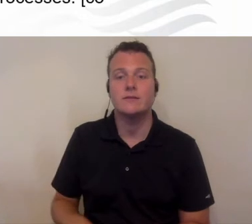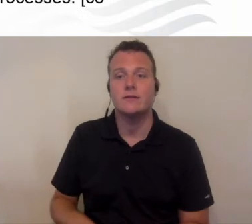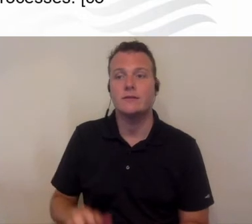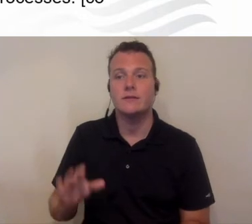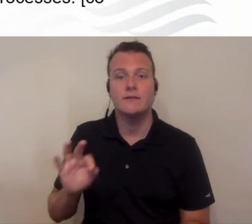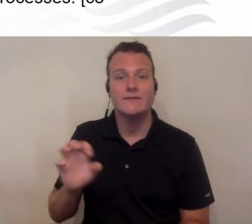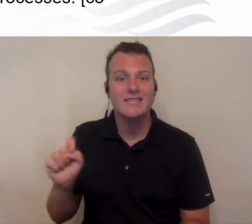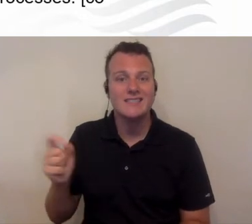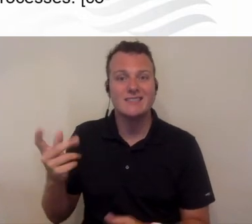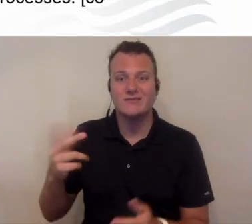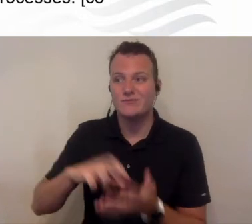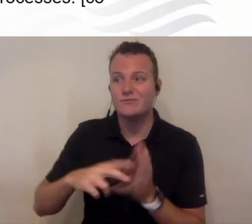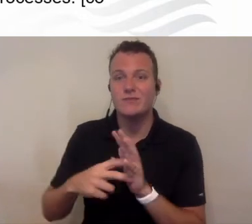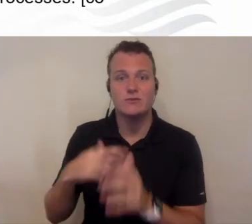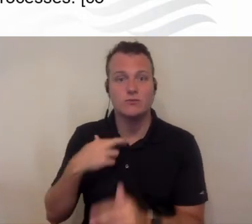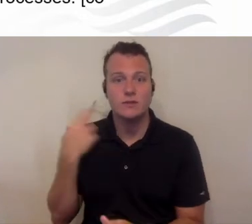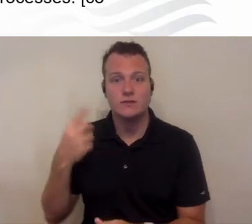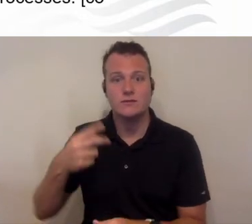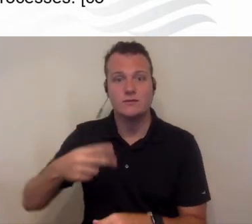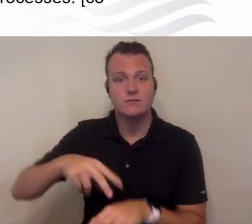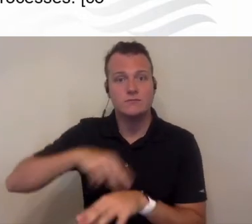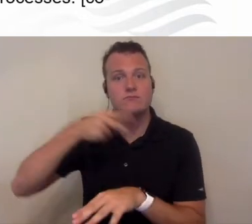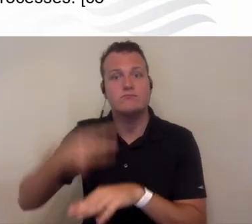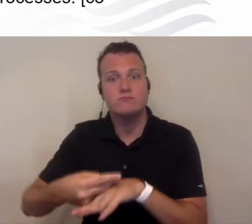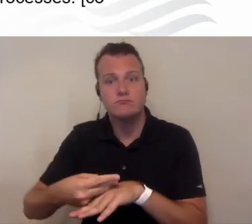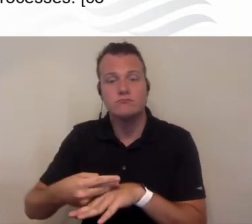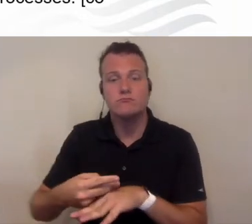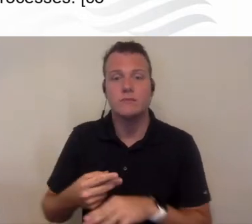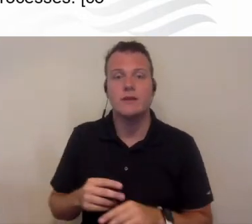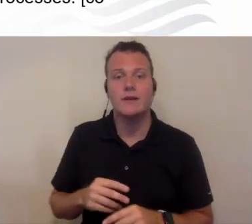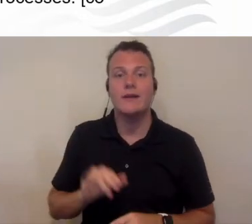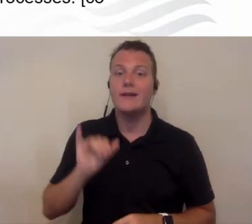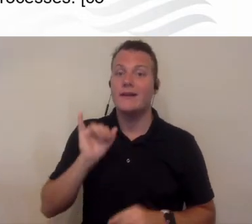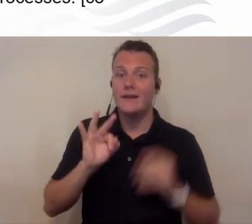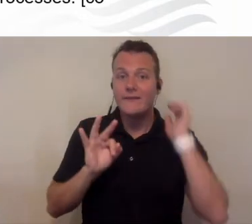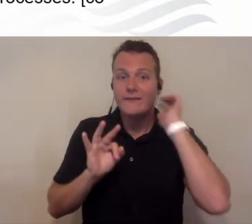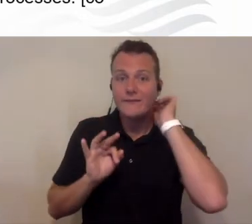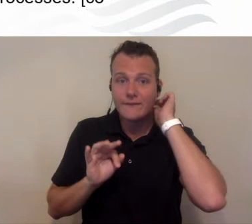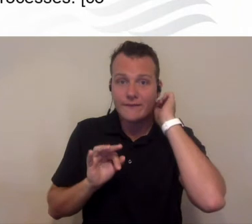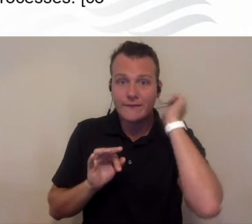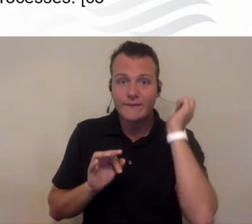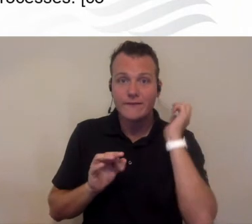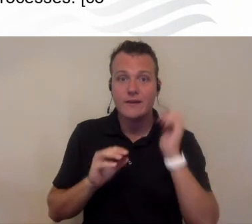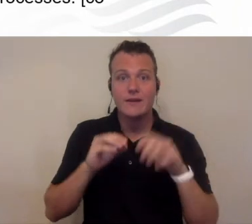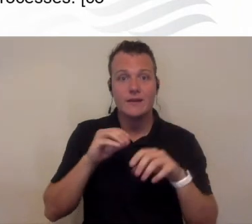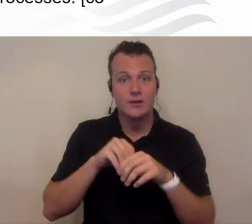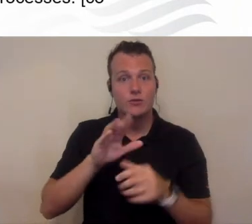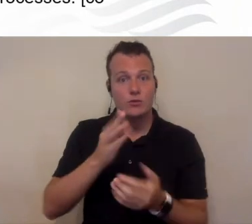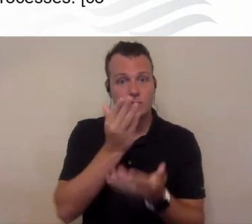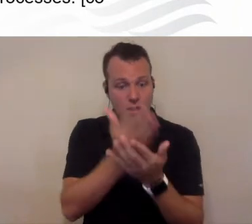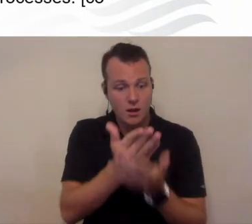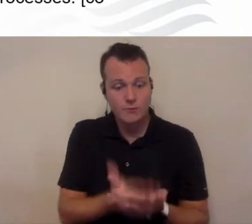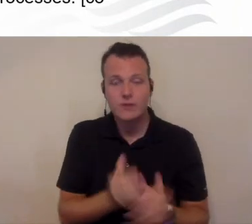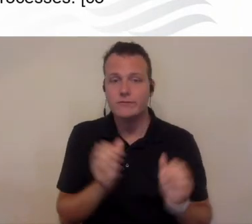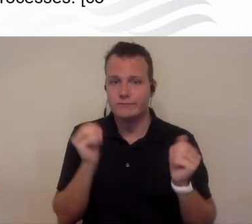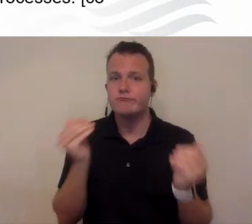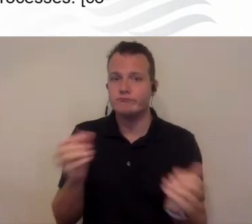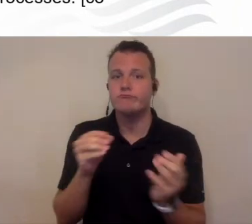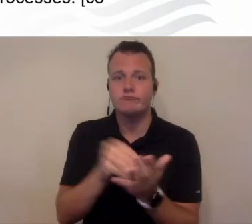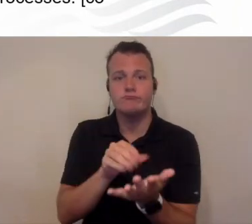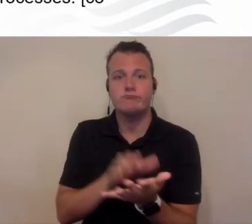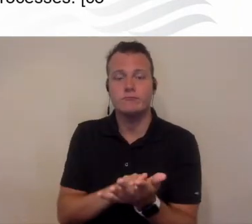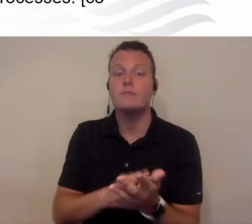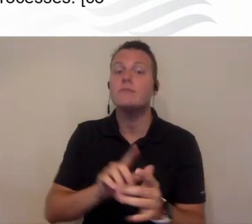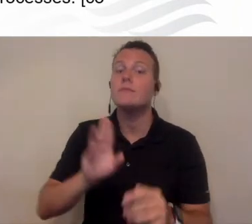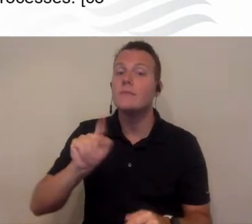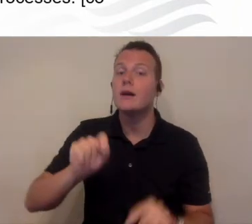and don't have the sensitivity in their feet. You don't have the sensitivity in your feet, you're going to be prone to falls. That is something that, as long as it's